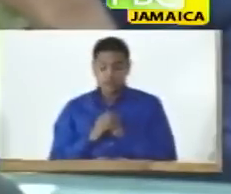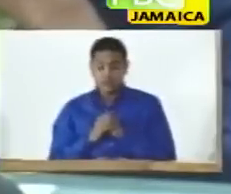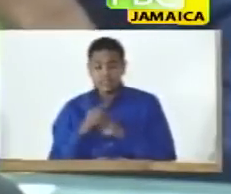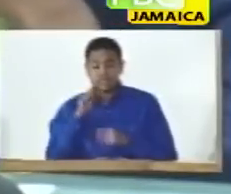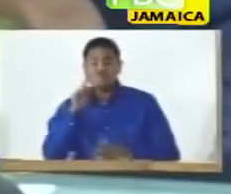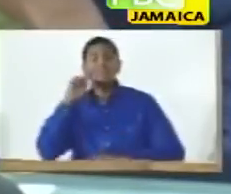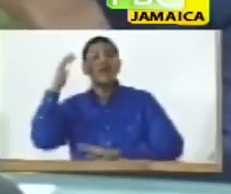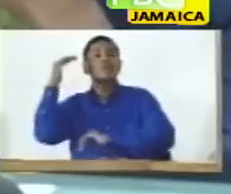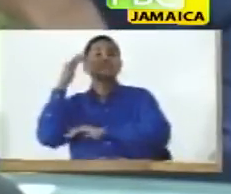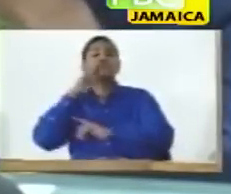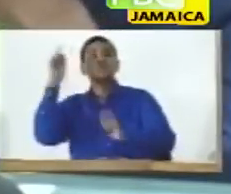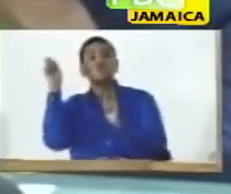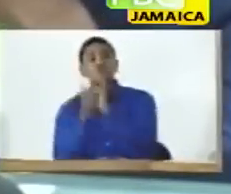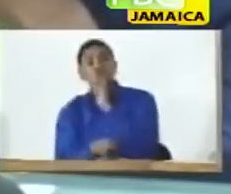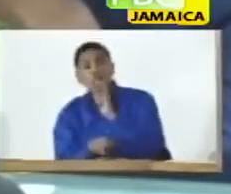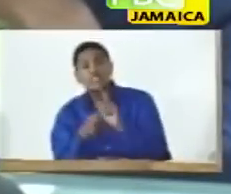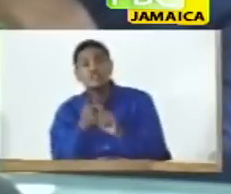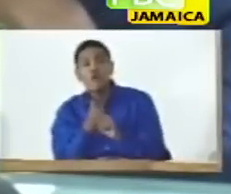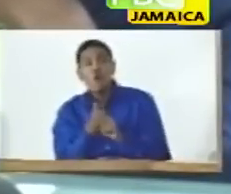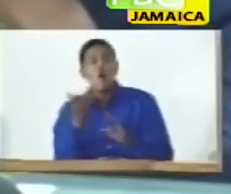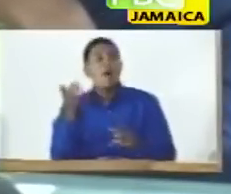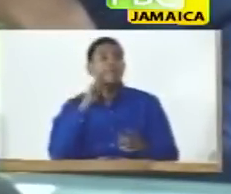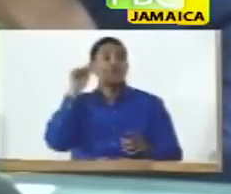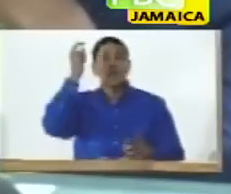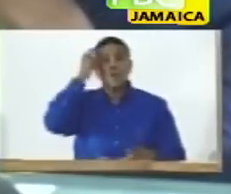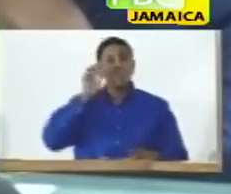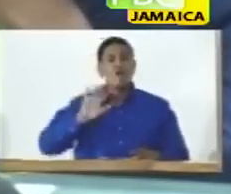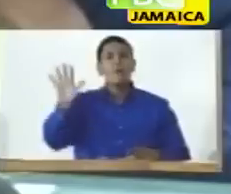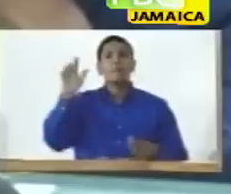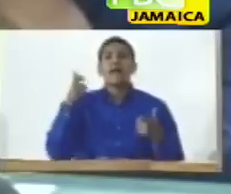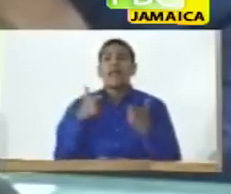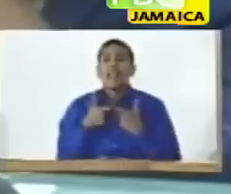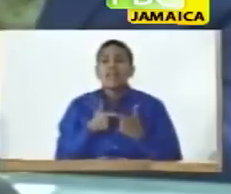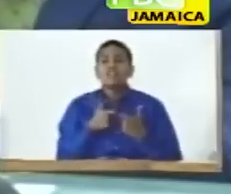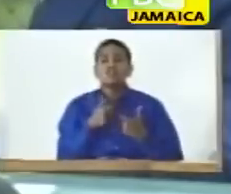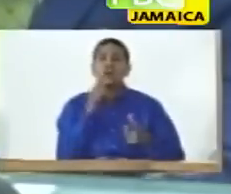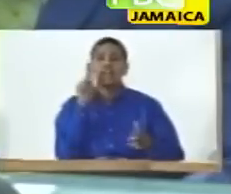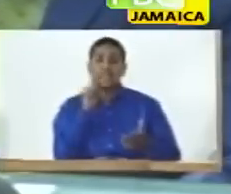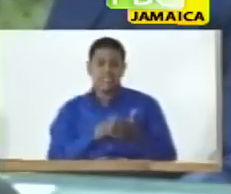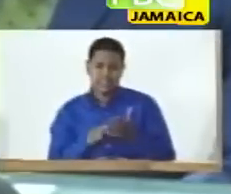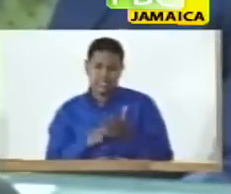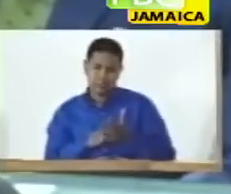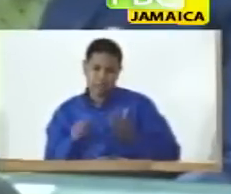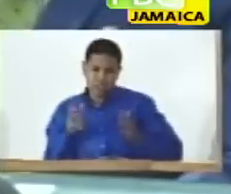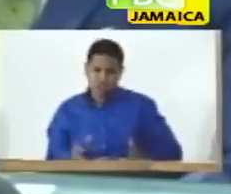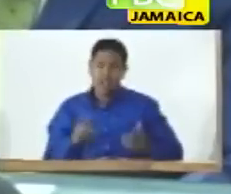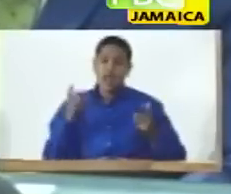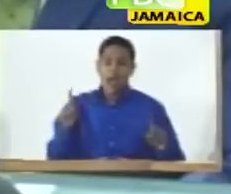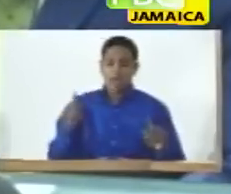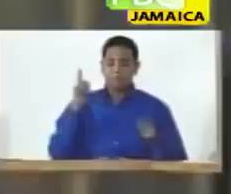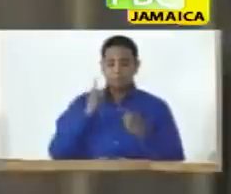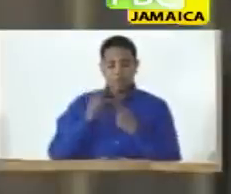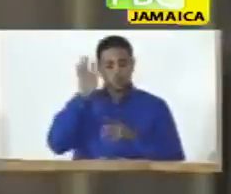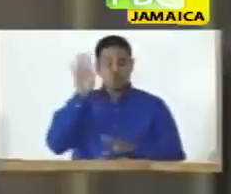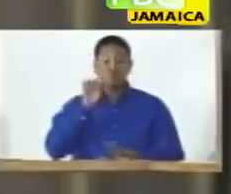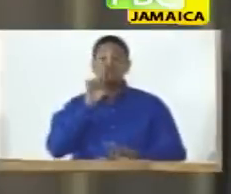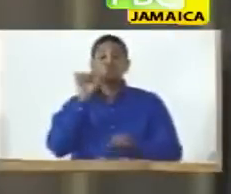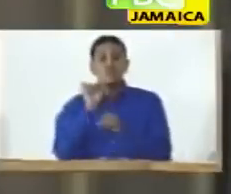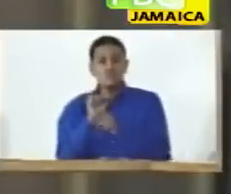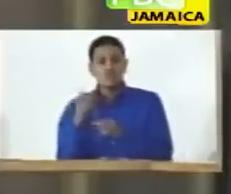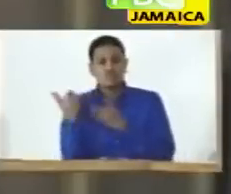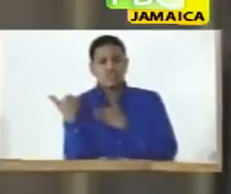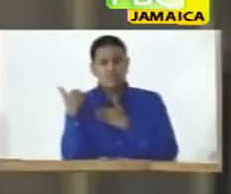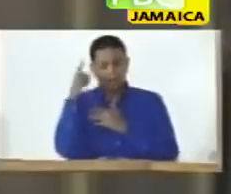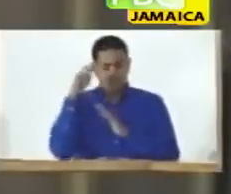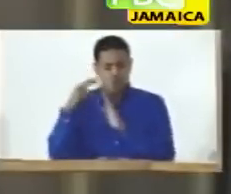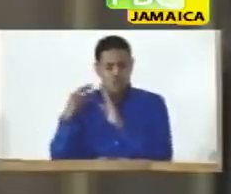is expected to transform the government electrical inspectorate and will be responsible for the